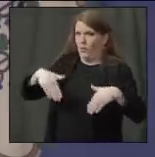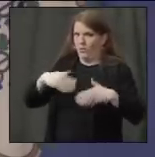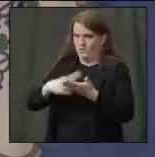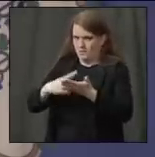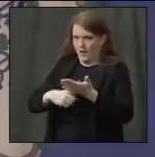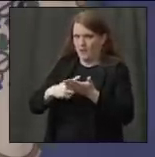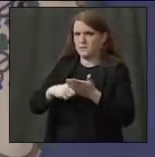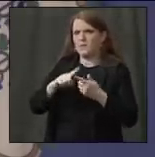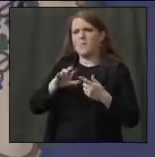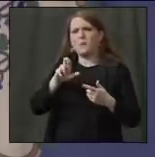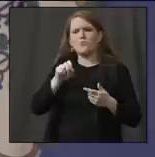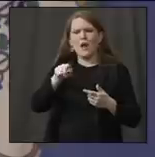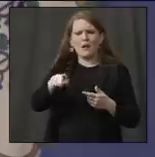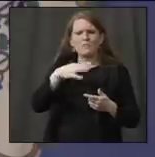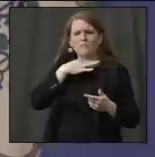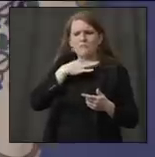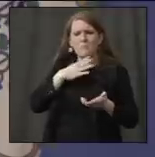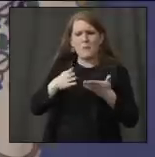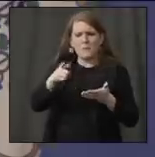Brian, did you hear that question?